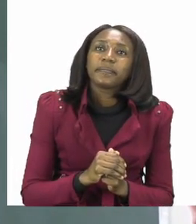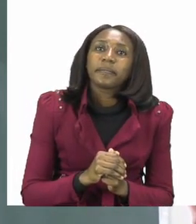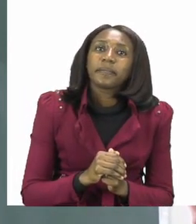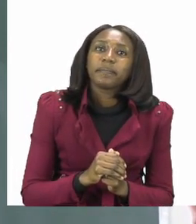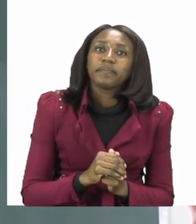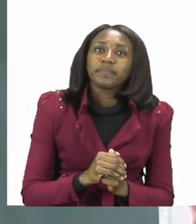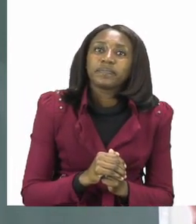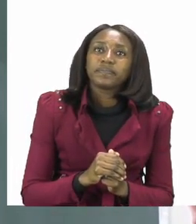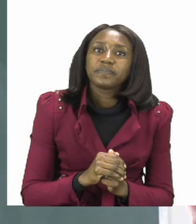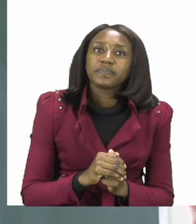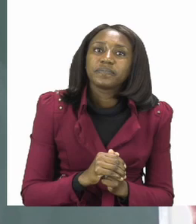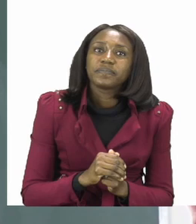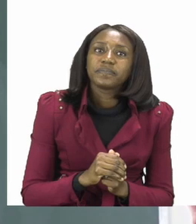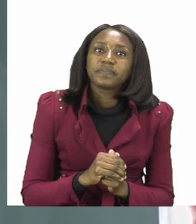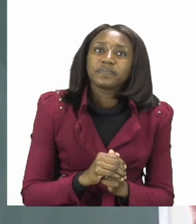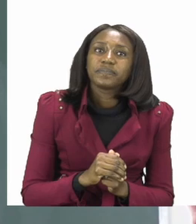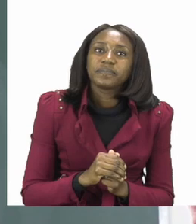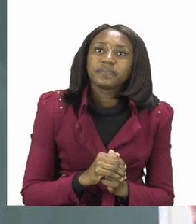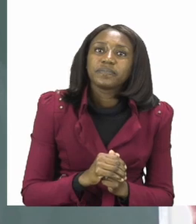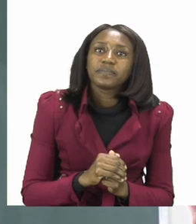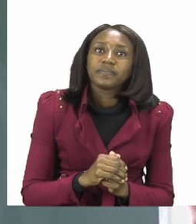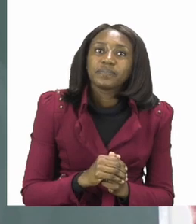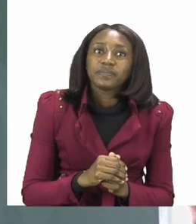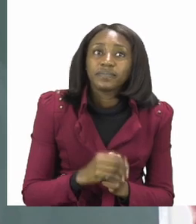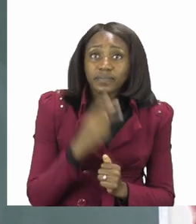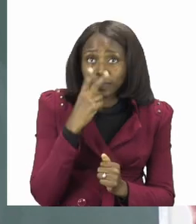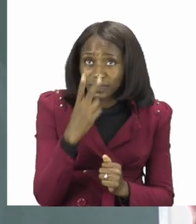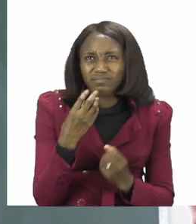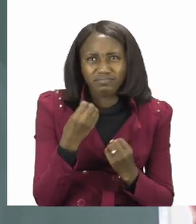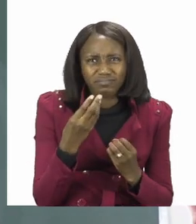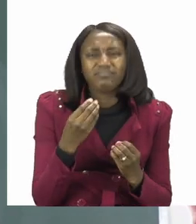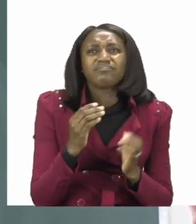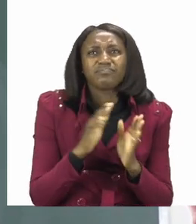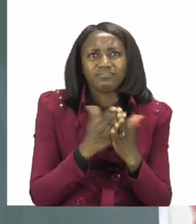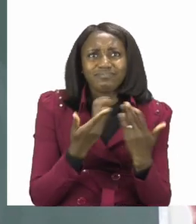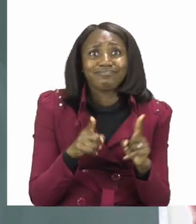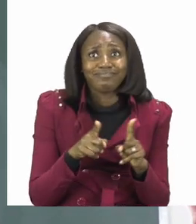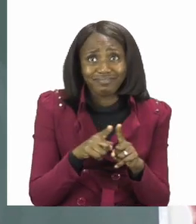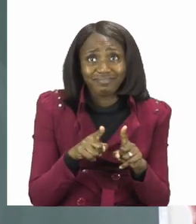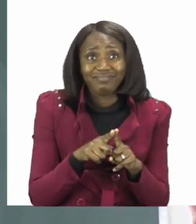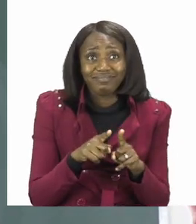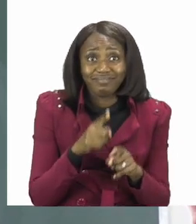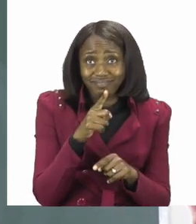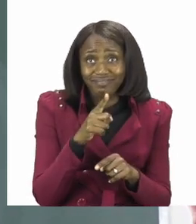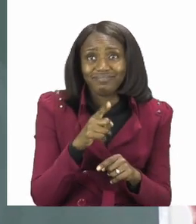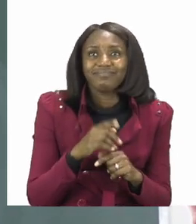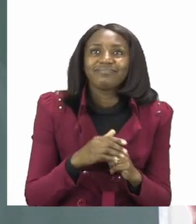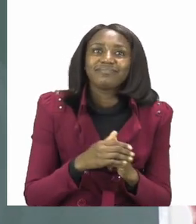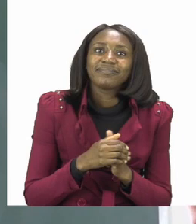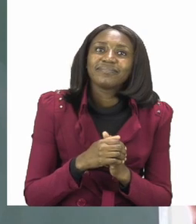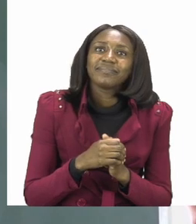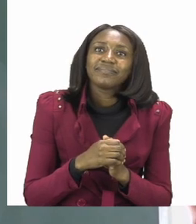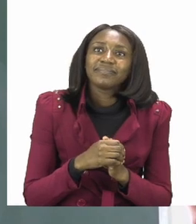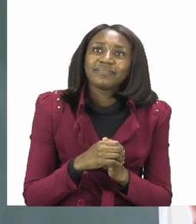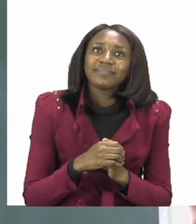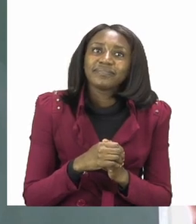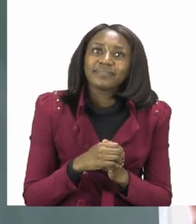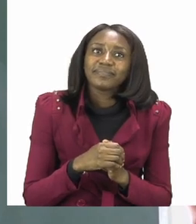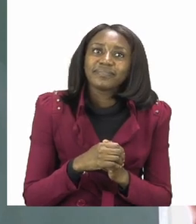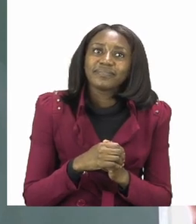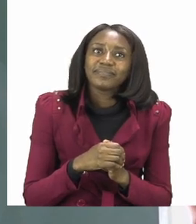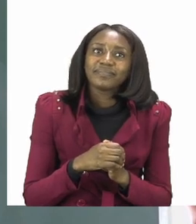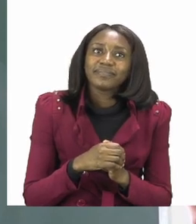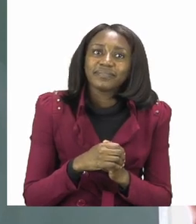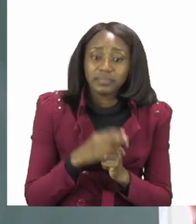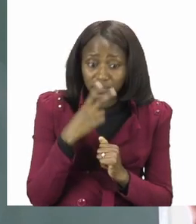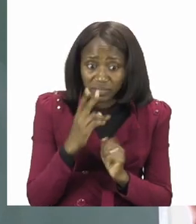book. I want you to check, most books are actually shaped like a rectangular prism. So, if you have a book, check